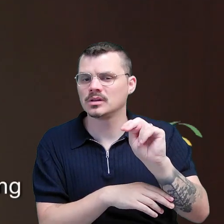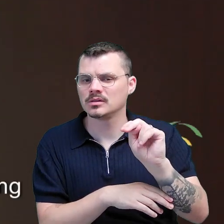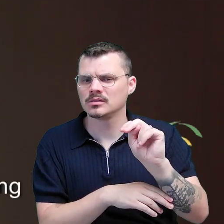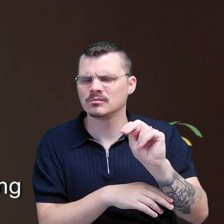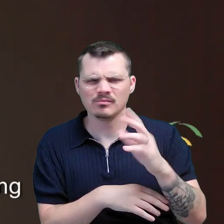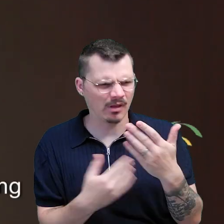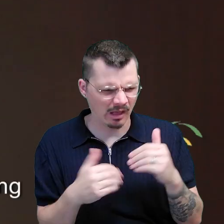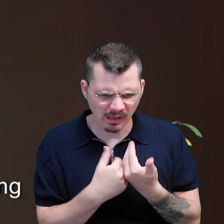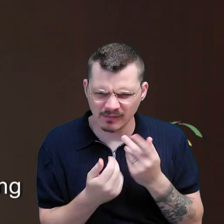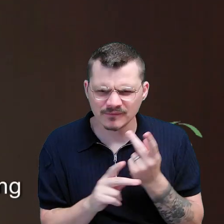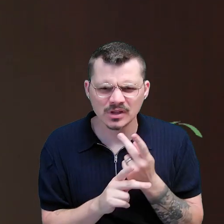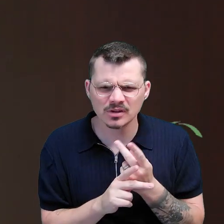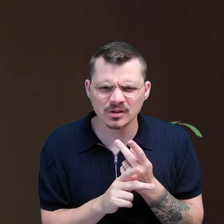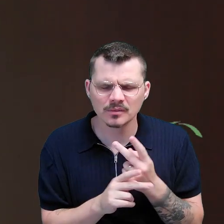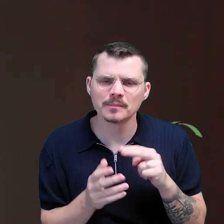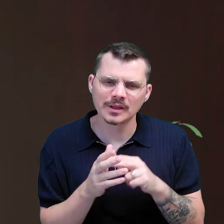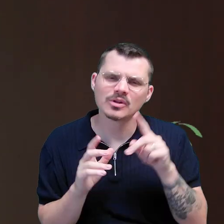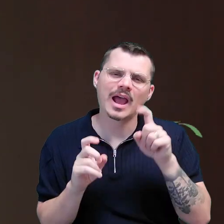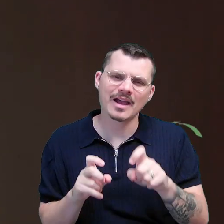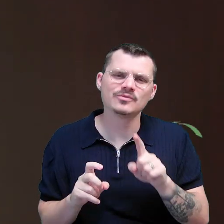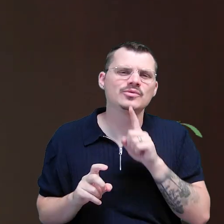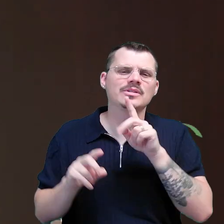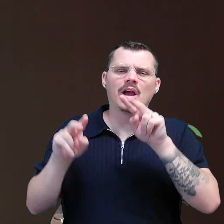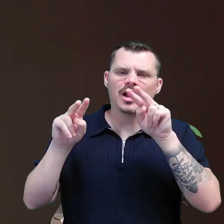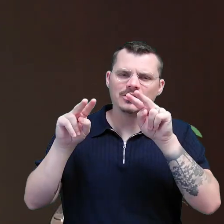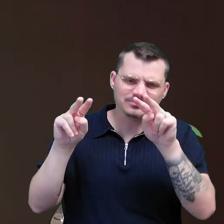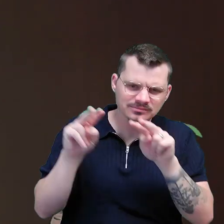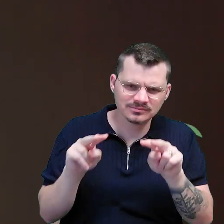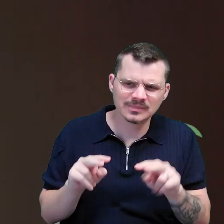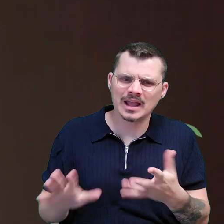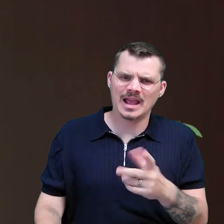how do you figure that out? By taking a good look at the person, right?